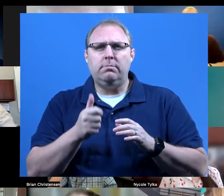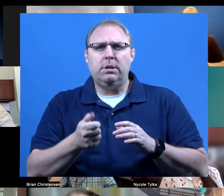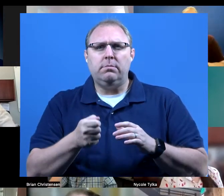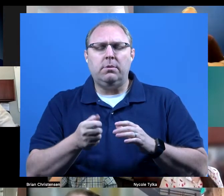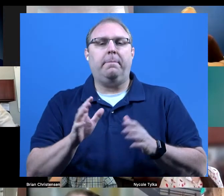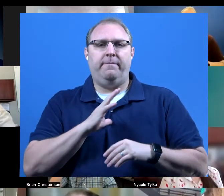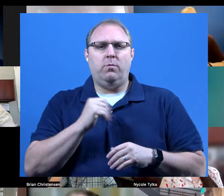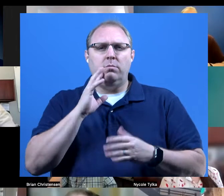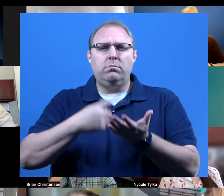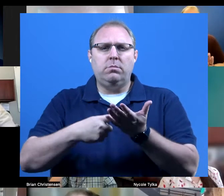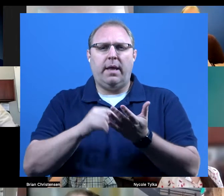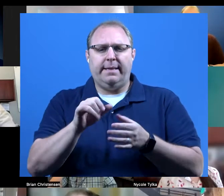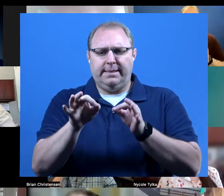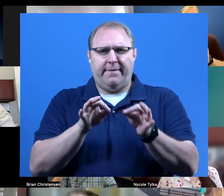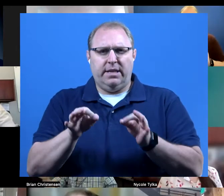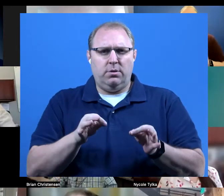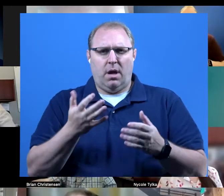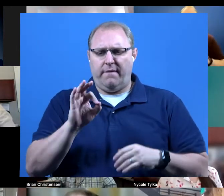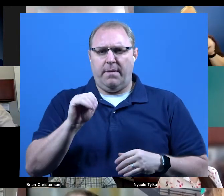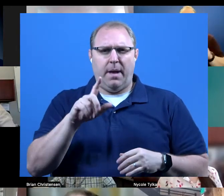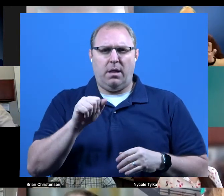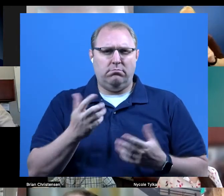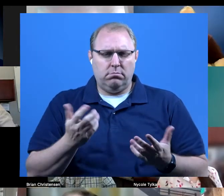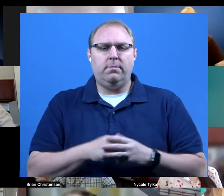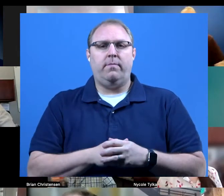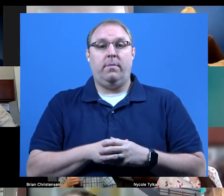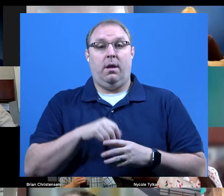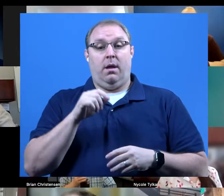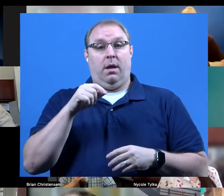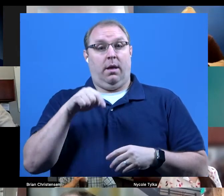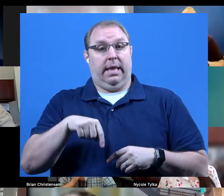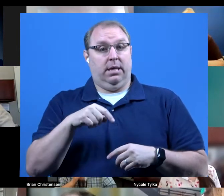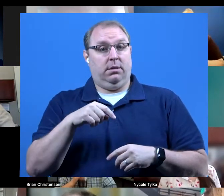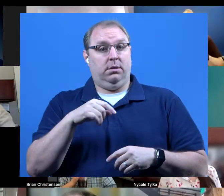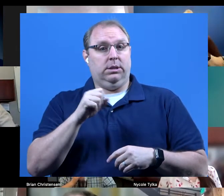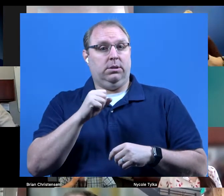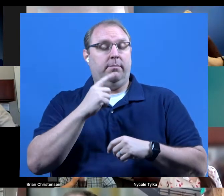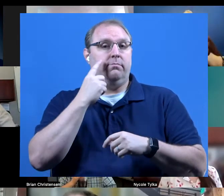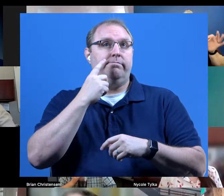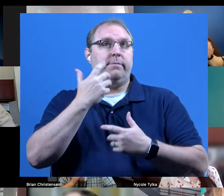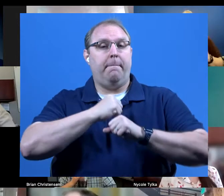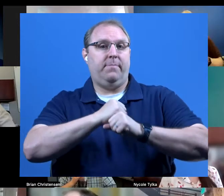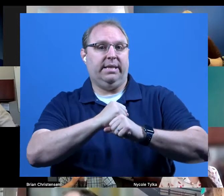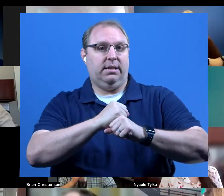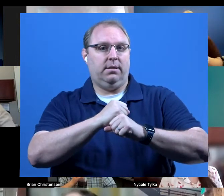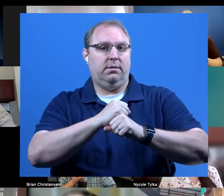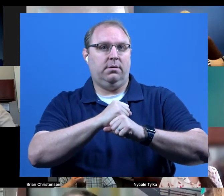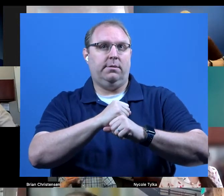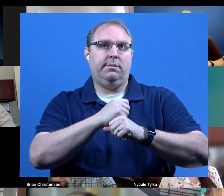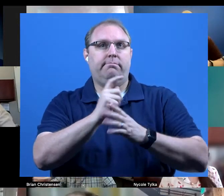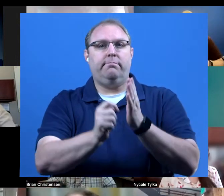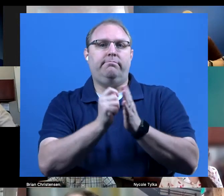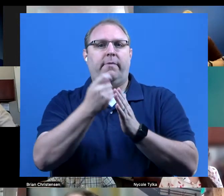what screen you're looking at. We'll take a minute to talk about the definition of Family and Medical Leave Act. This is